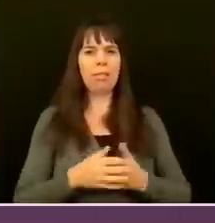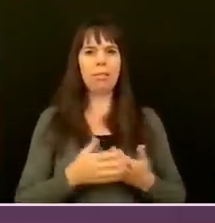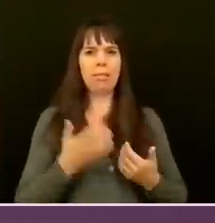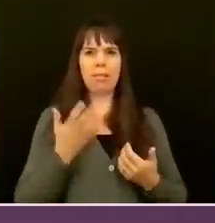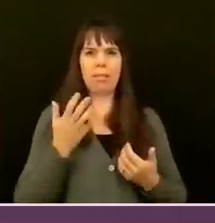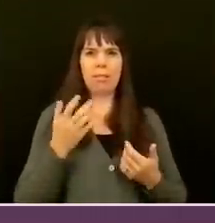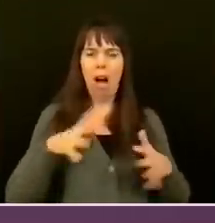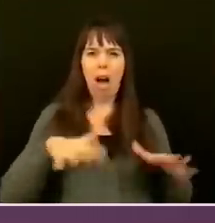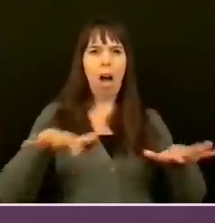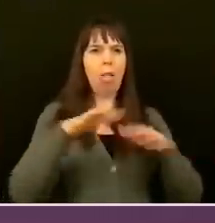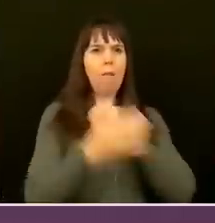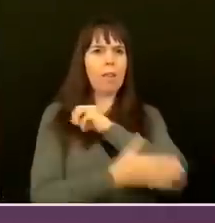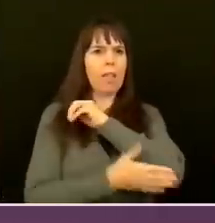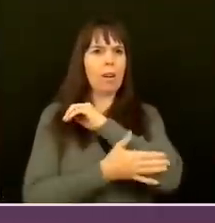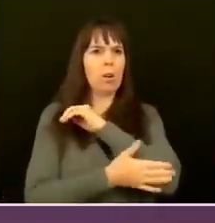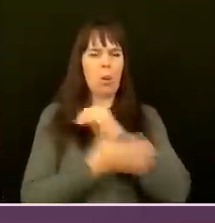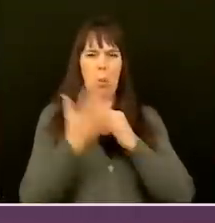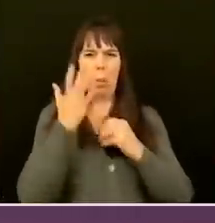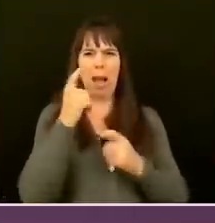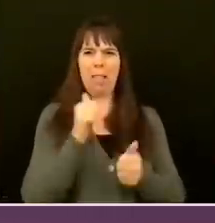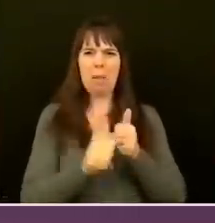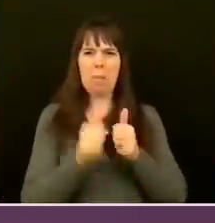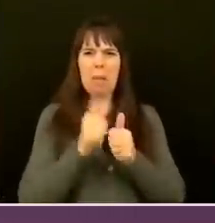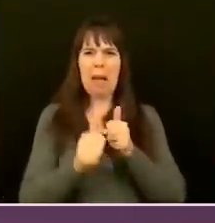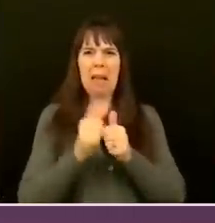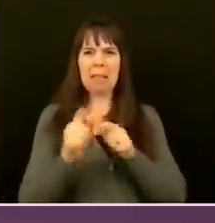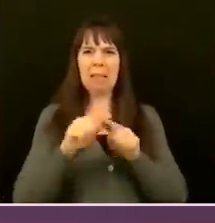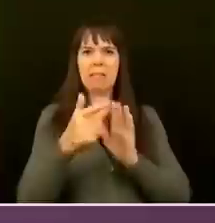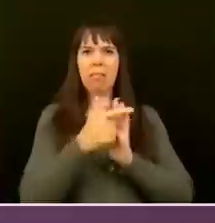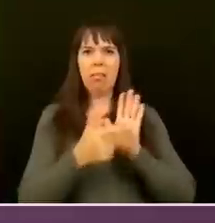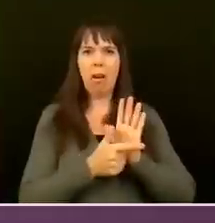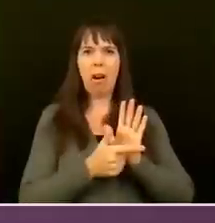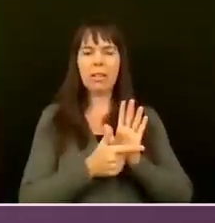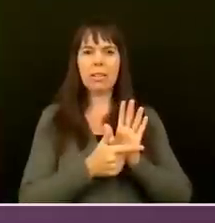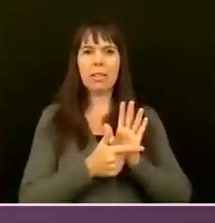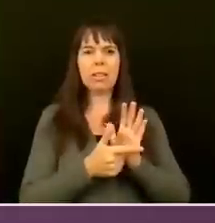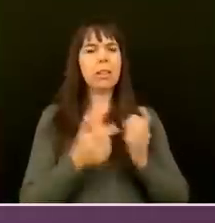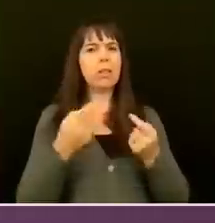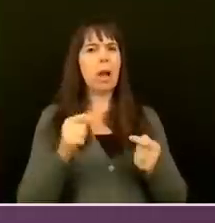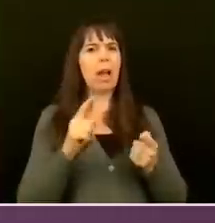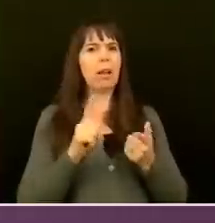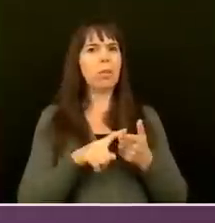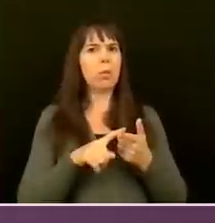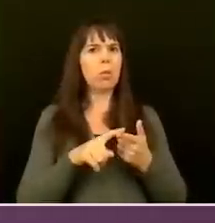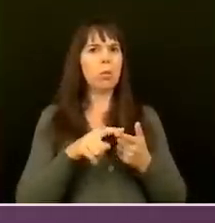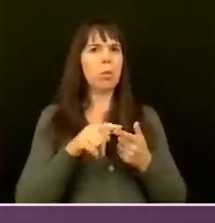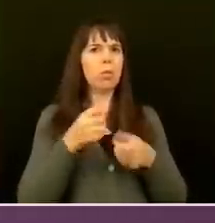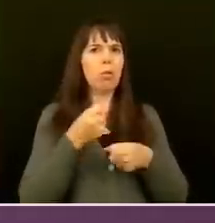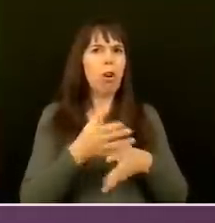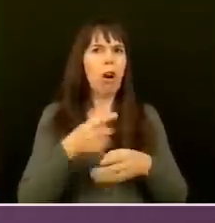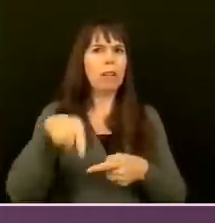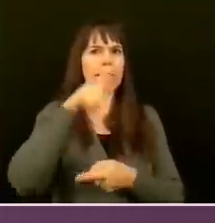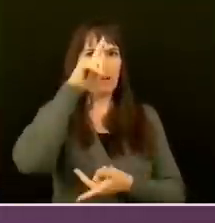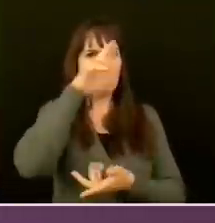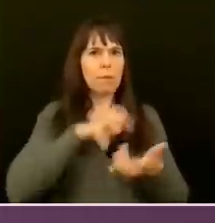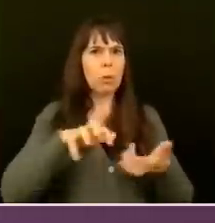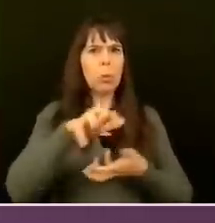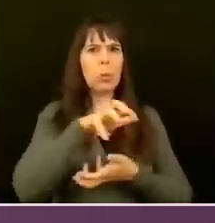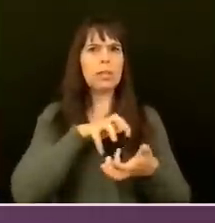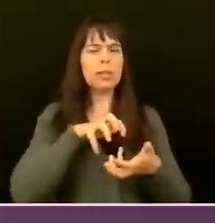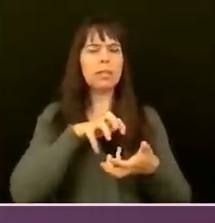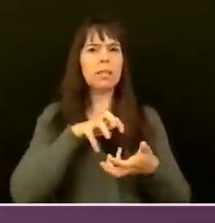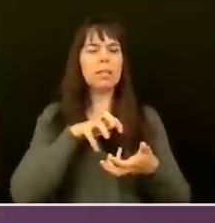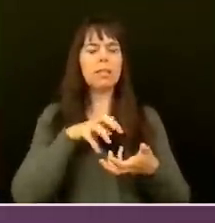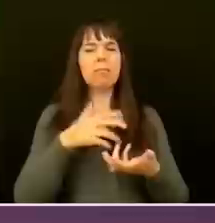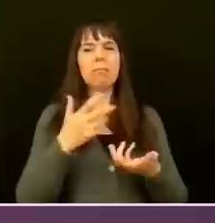around the country passing these laws to try and confuse us, to